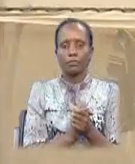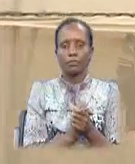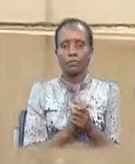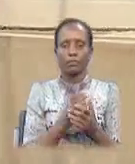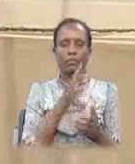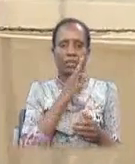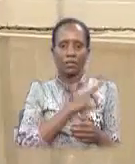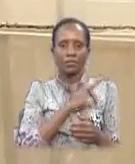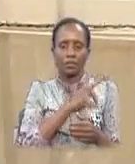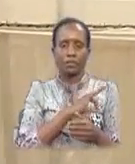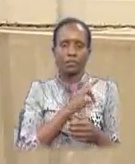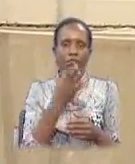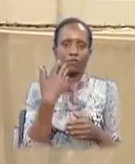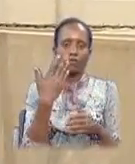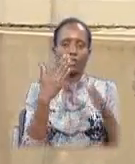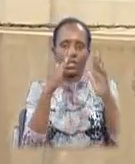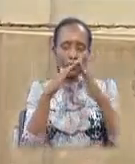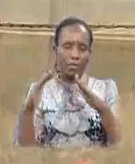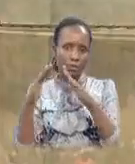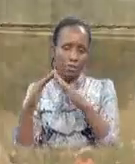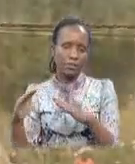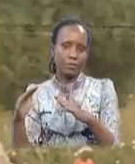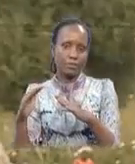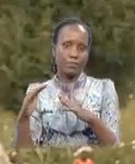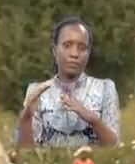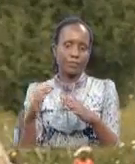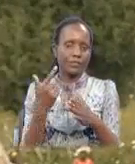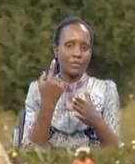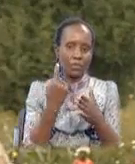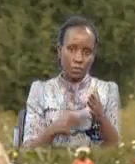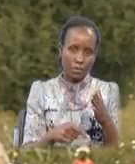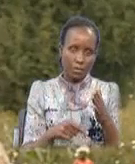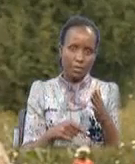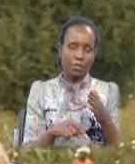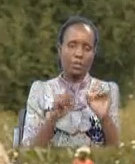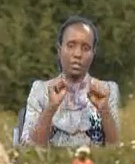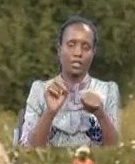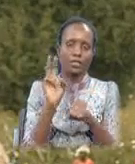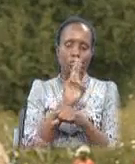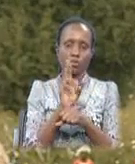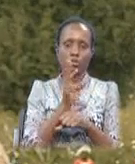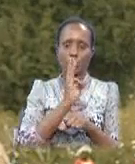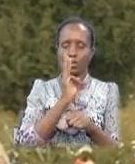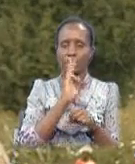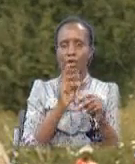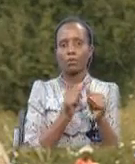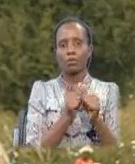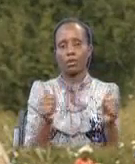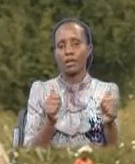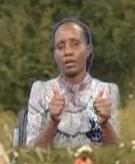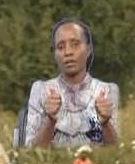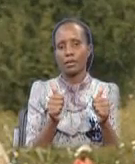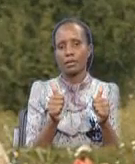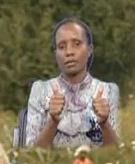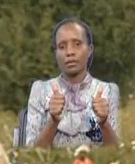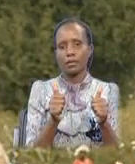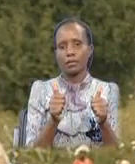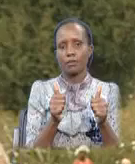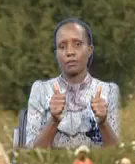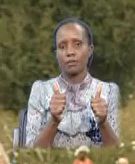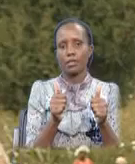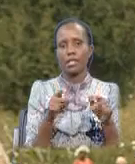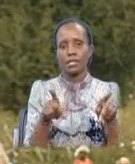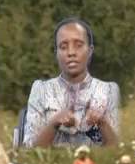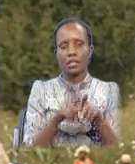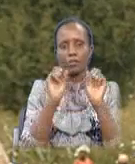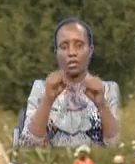The advantages of these greenhouses is that we can use water more efficiently.